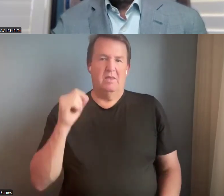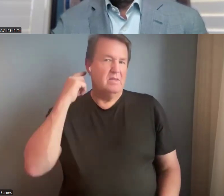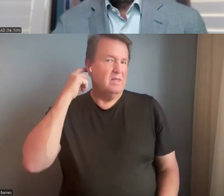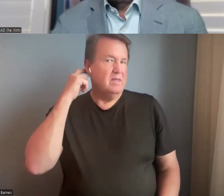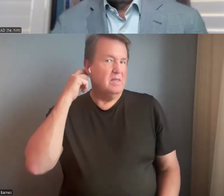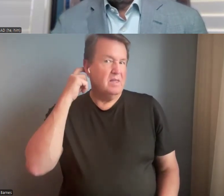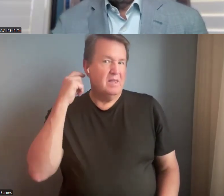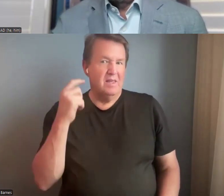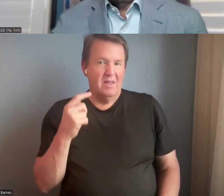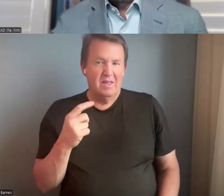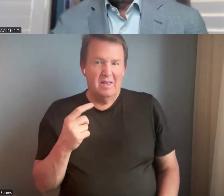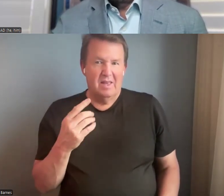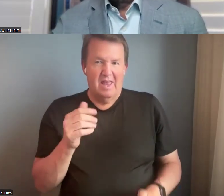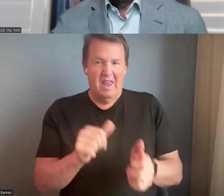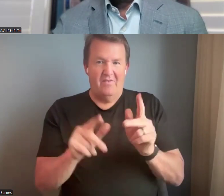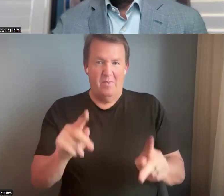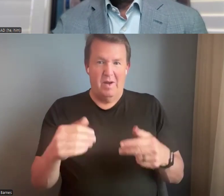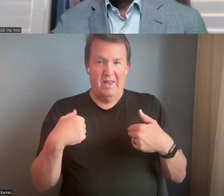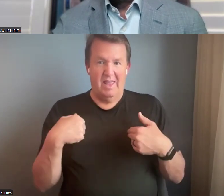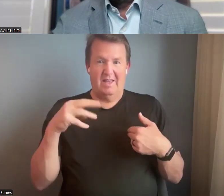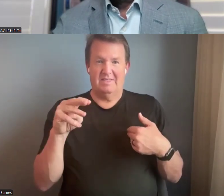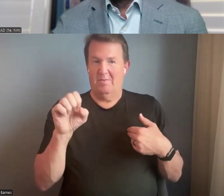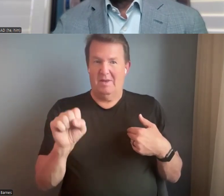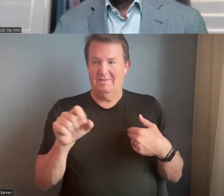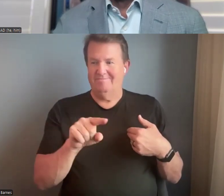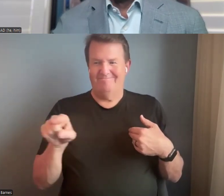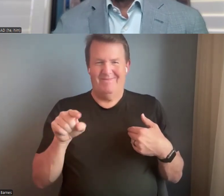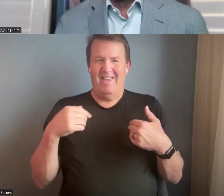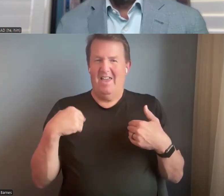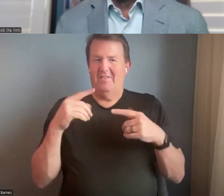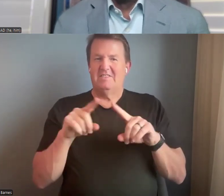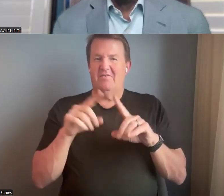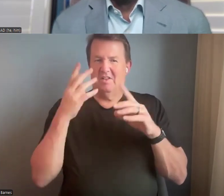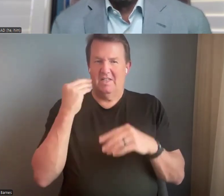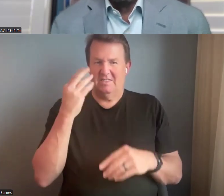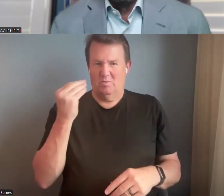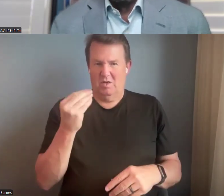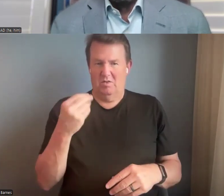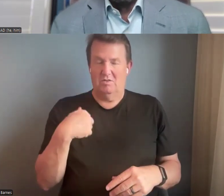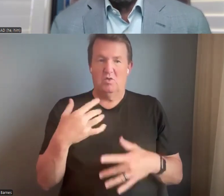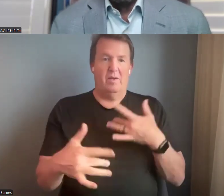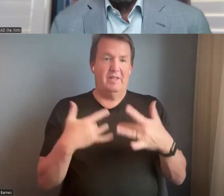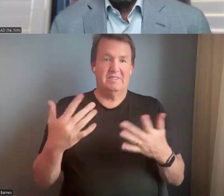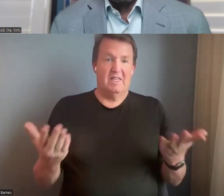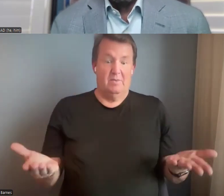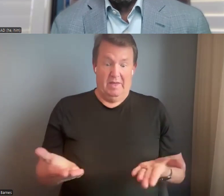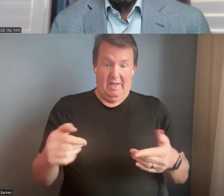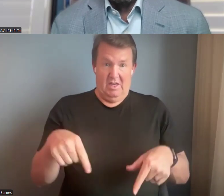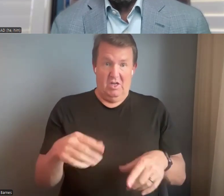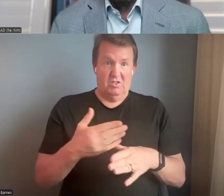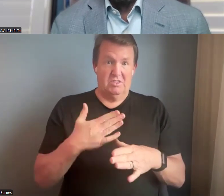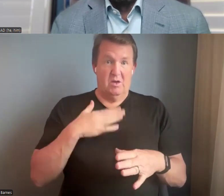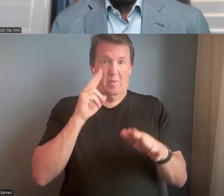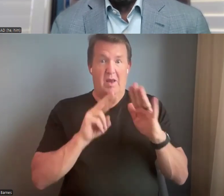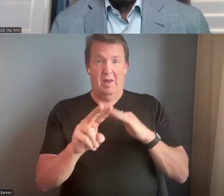know. Everyone who lives with MS has a different experience. So I'm excited to be here and share my perspective. I have my